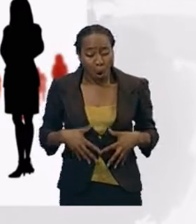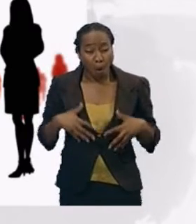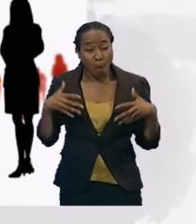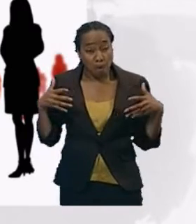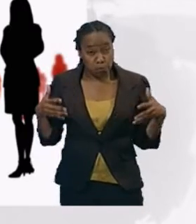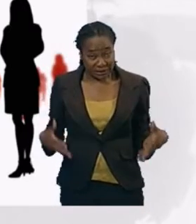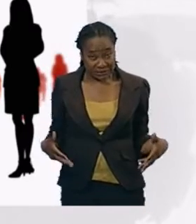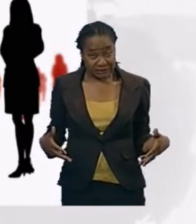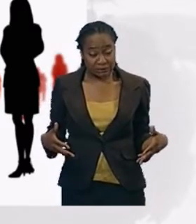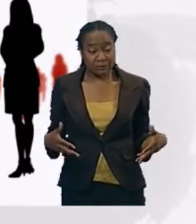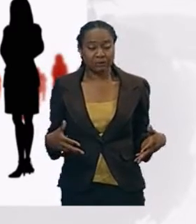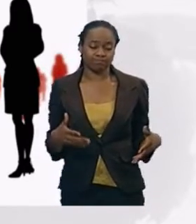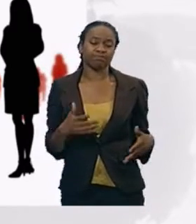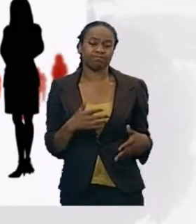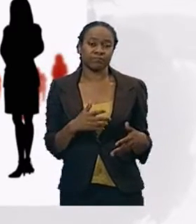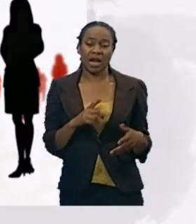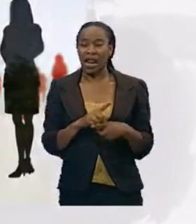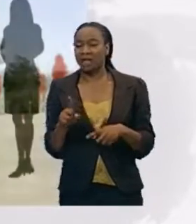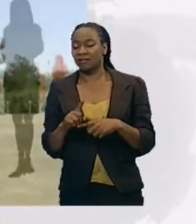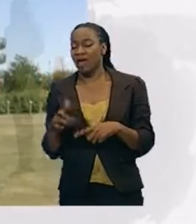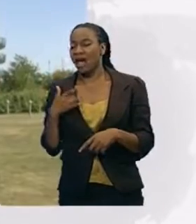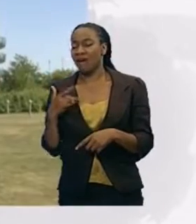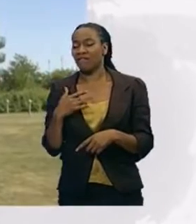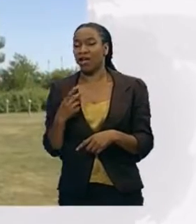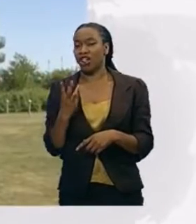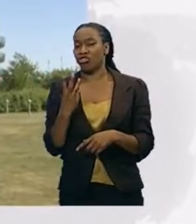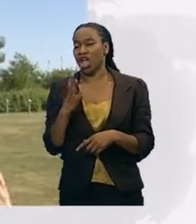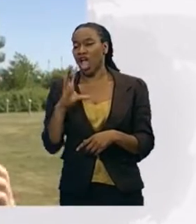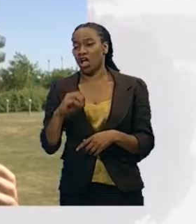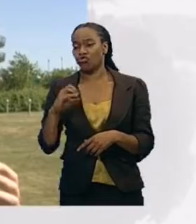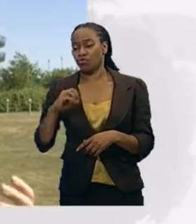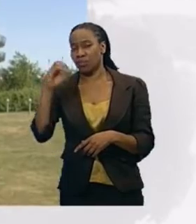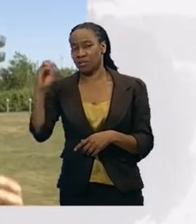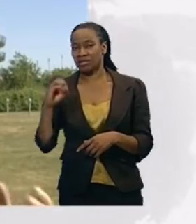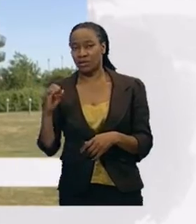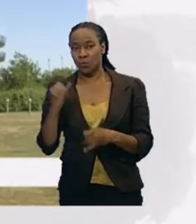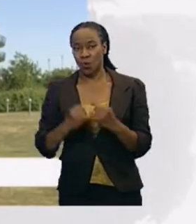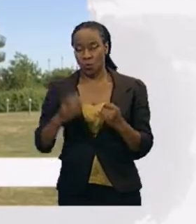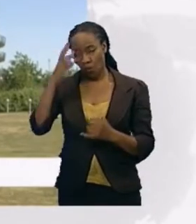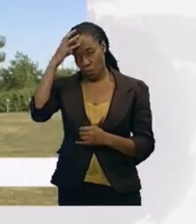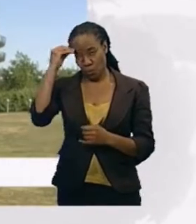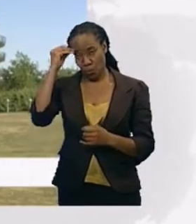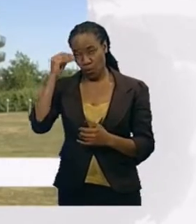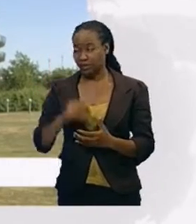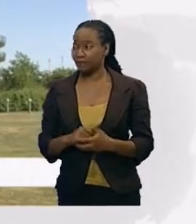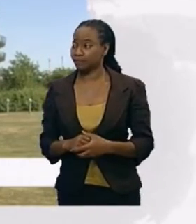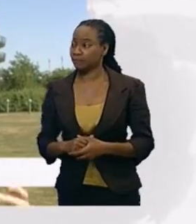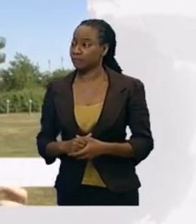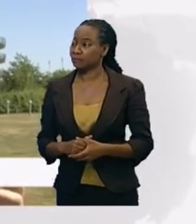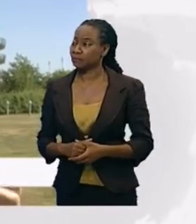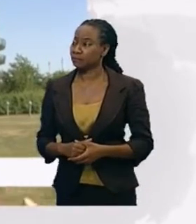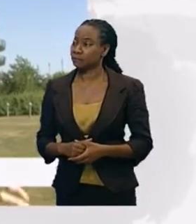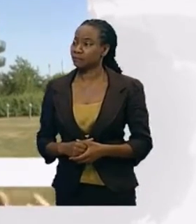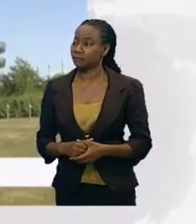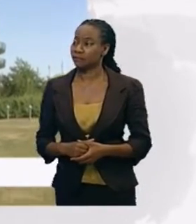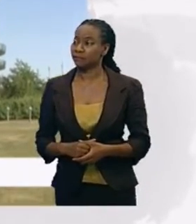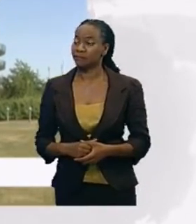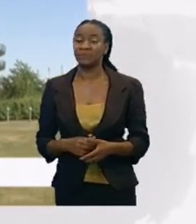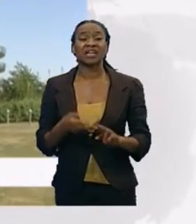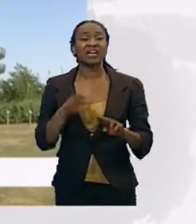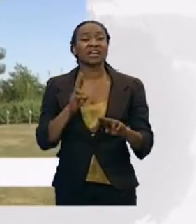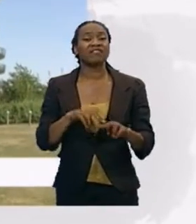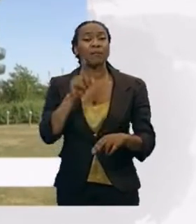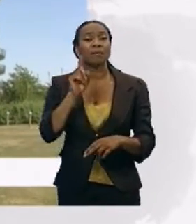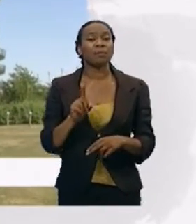was almost 300%. This further adds to an already extensive amount of evidence suggesting that if people are overweight